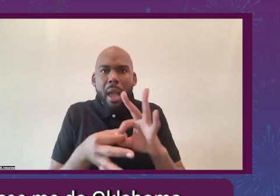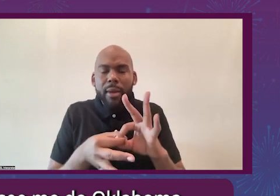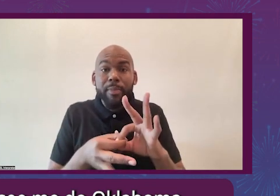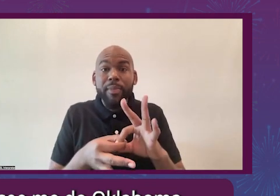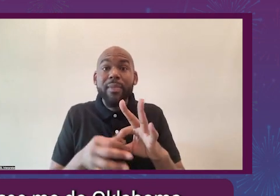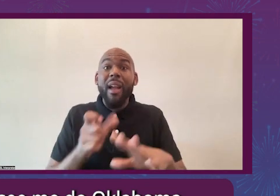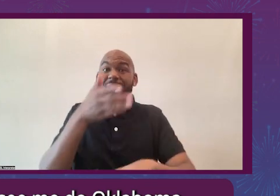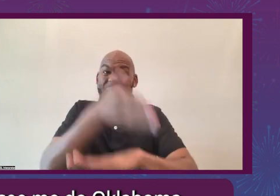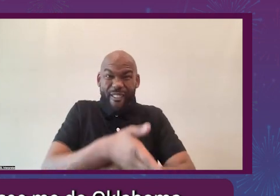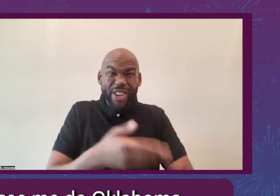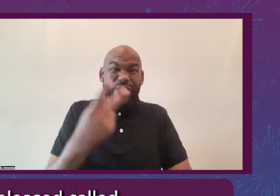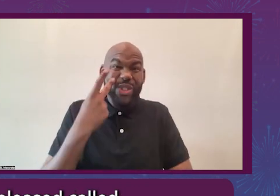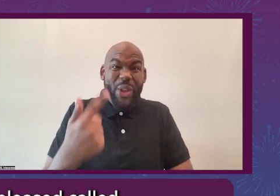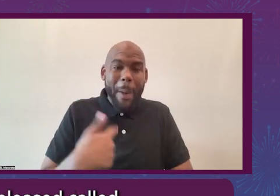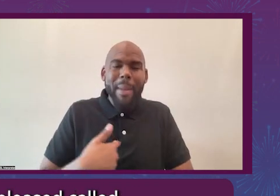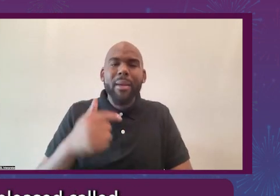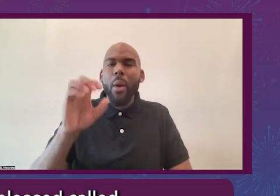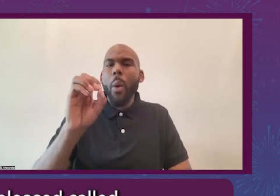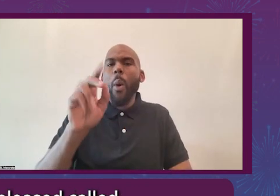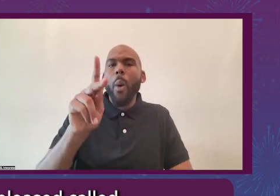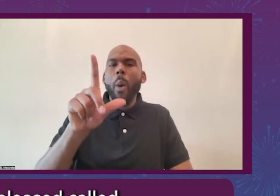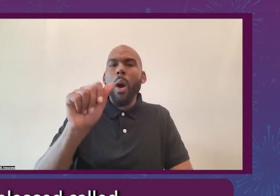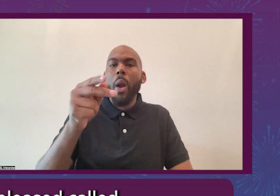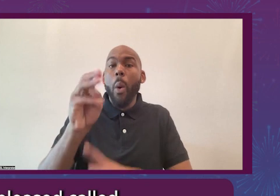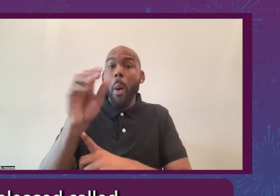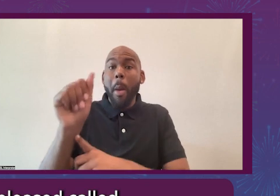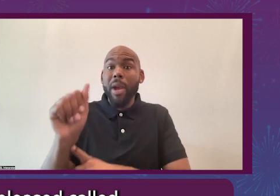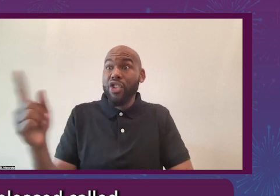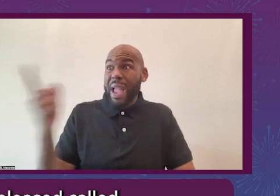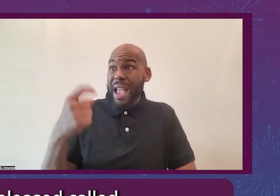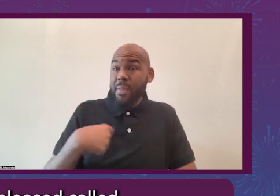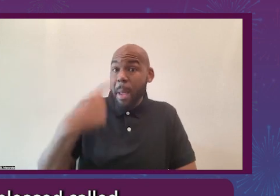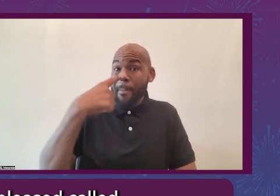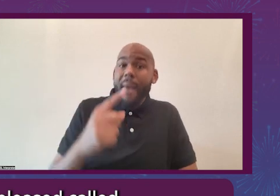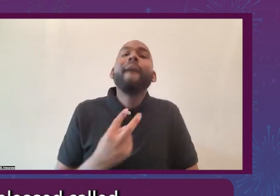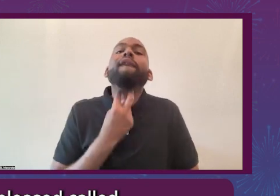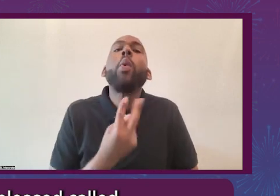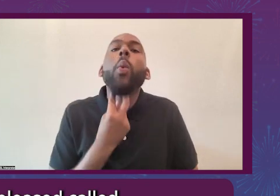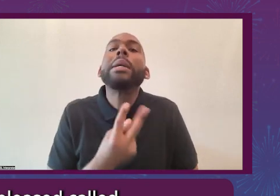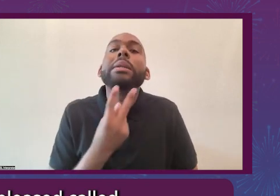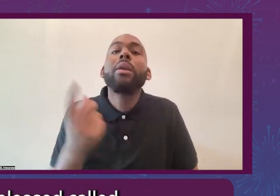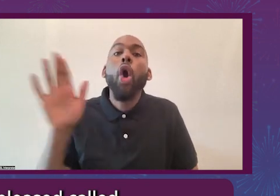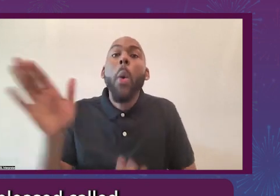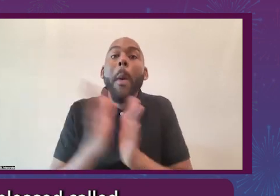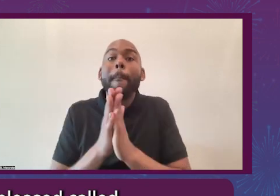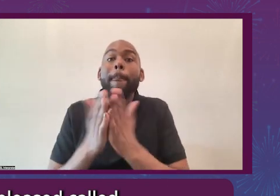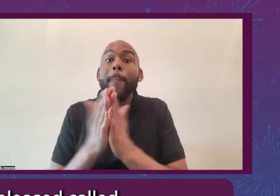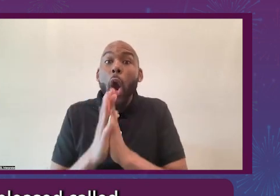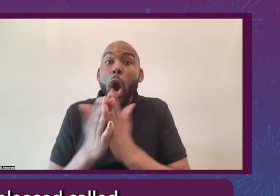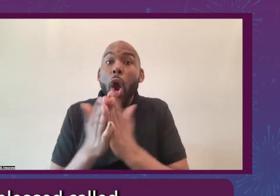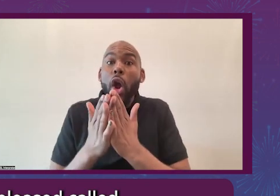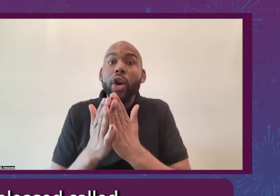do Oklahoma, she called and asked if I would voice her book that was being released called